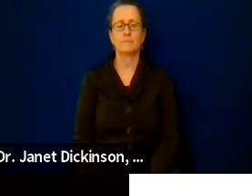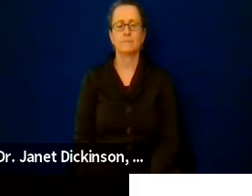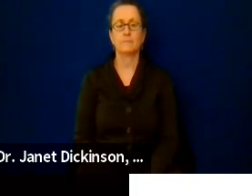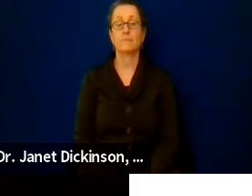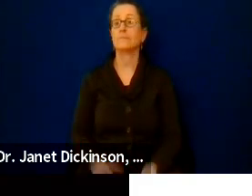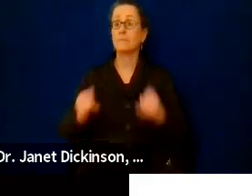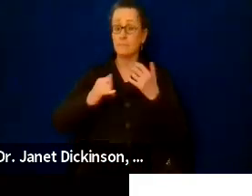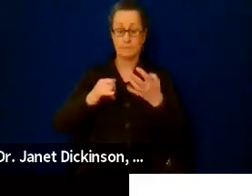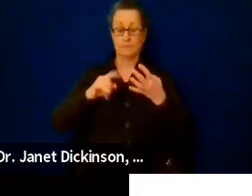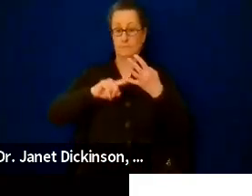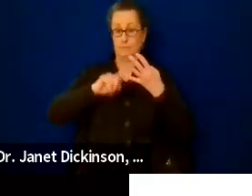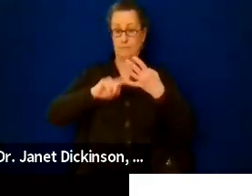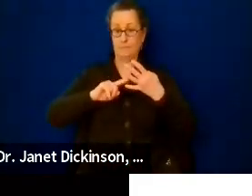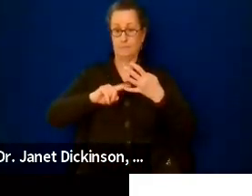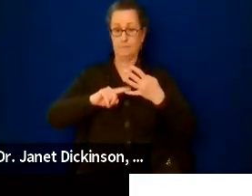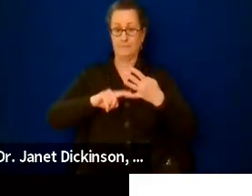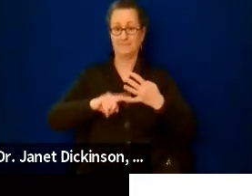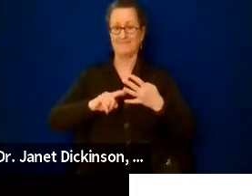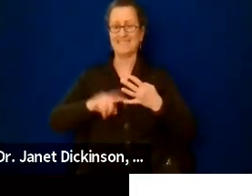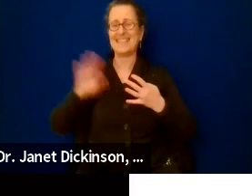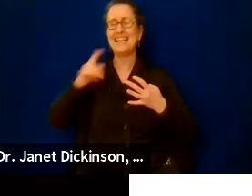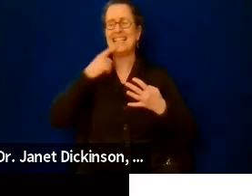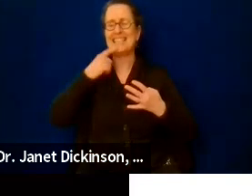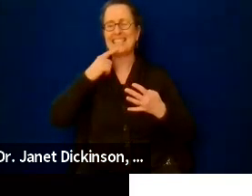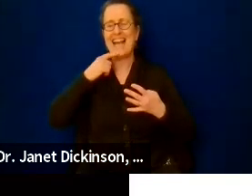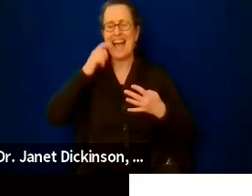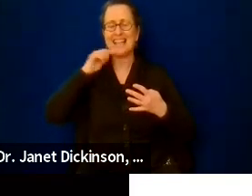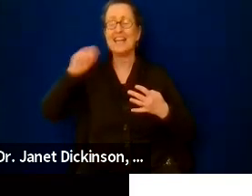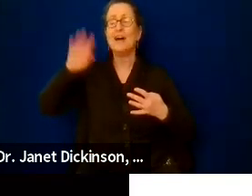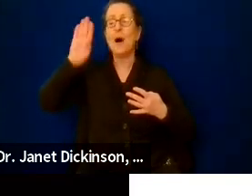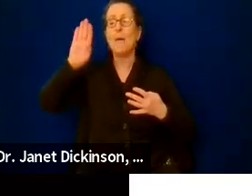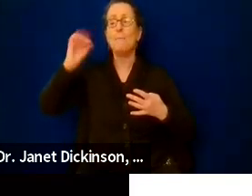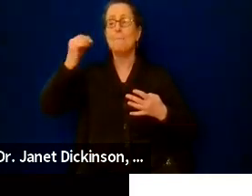Last step, drop it boogers down into the tube.